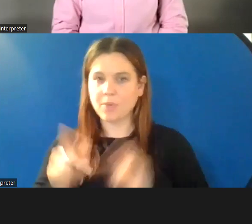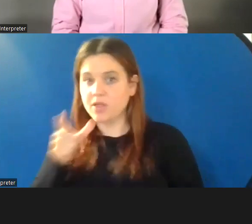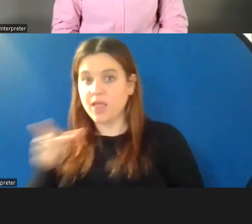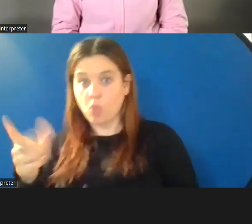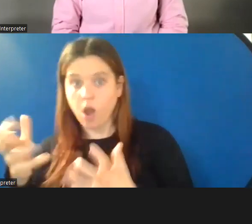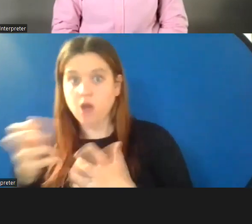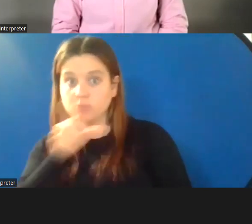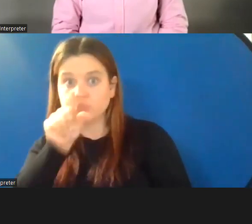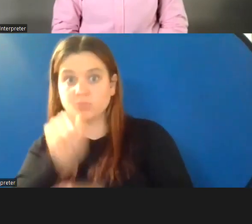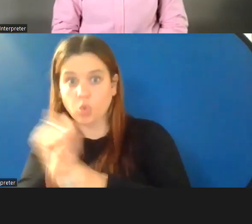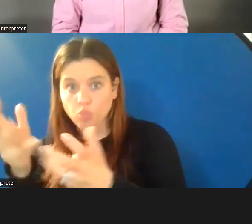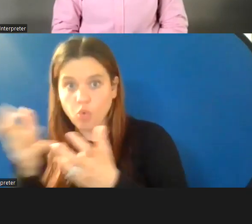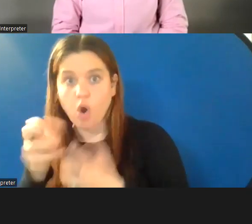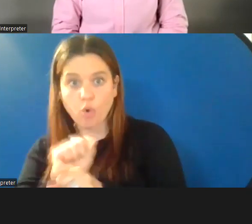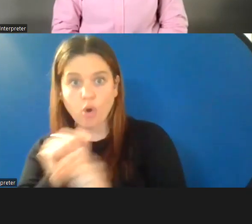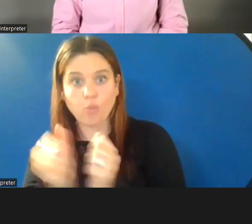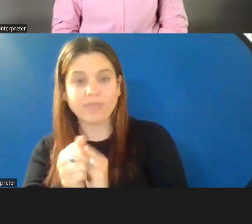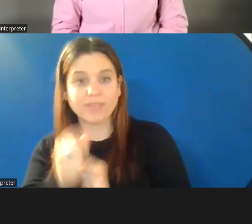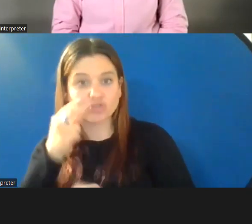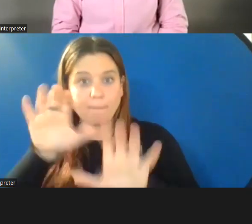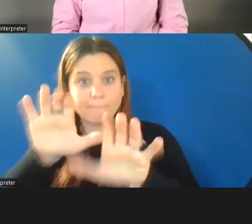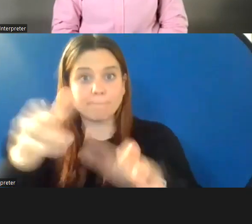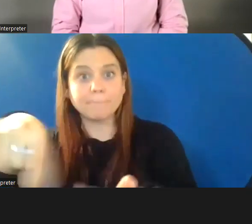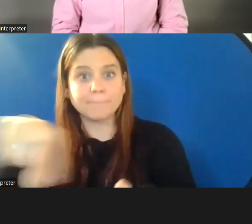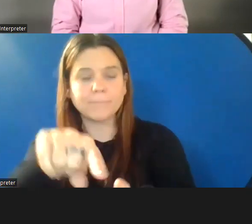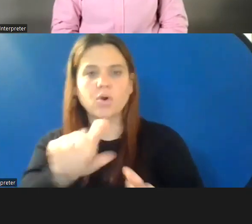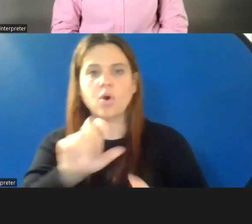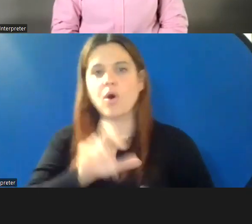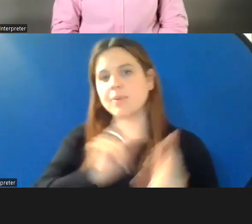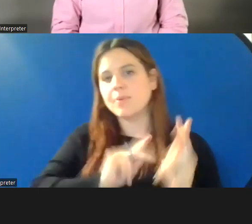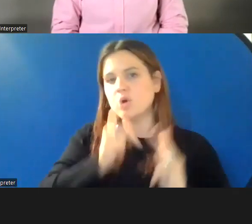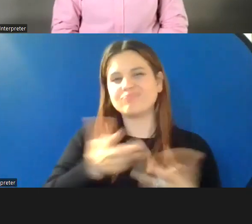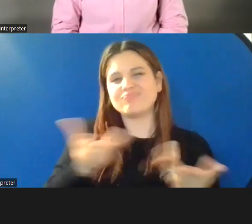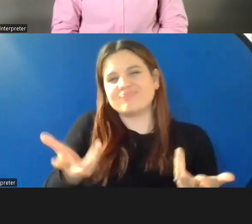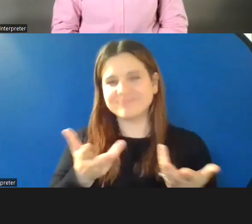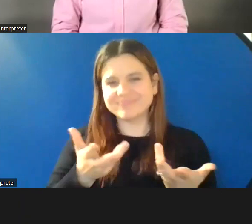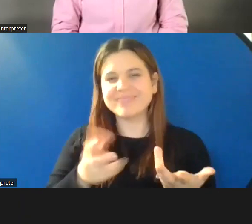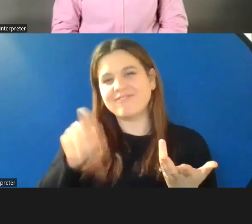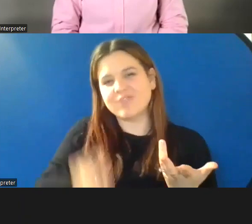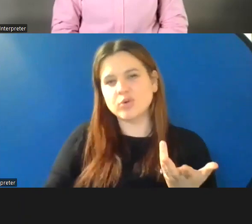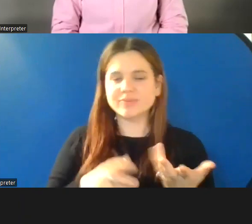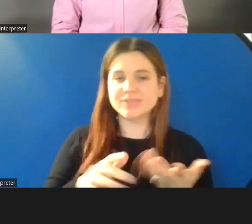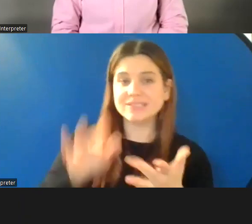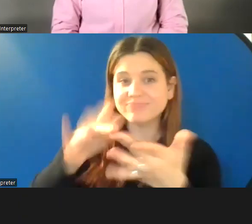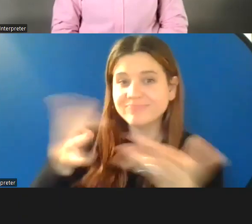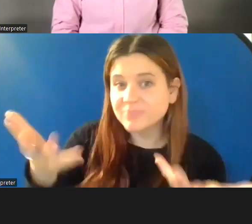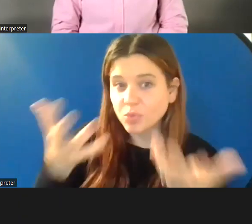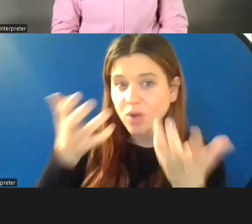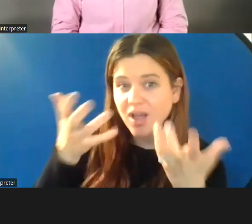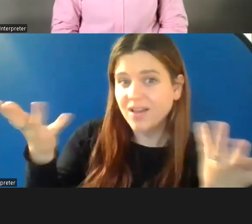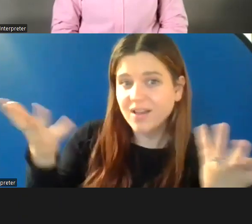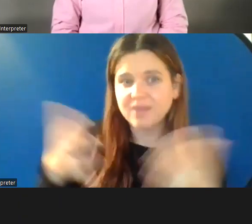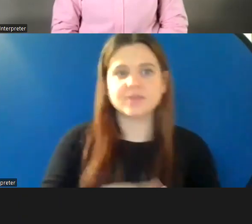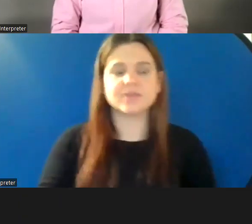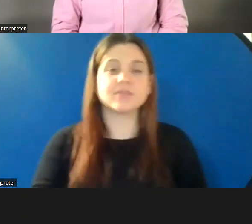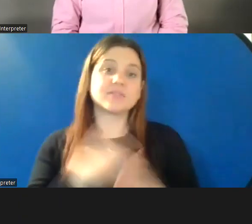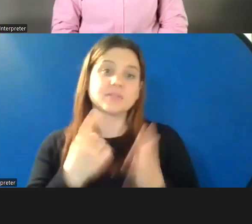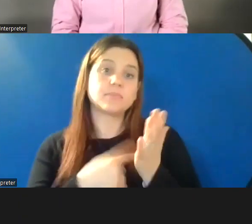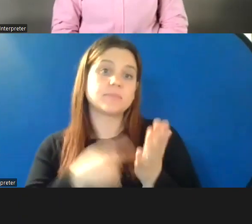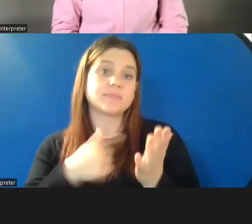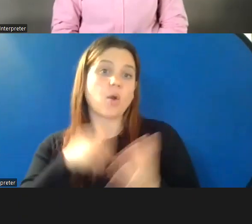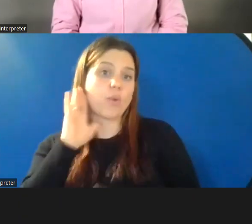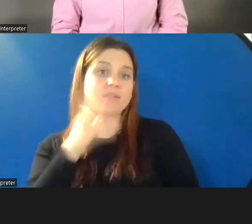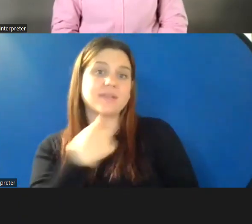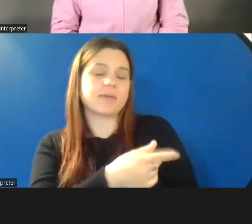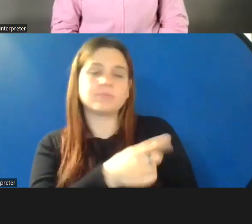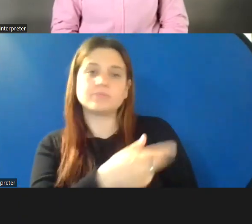to. The ones that are just being told they have to, I mean, we've gotten to the point where we turn them away sometimes. You know, we're